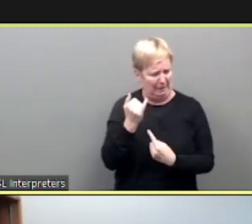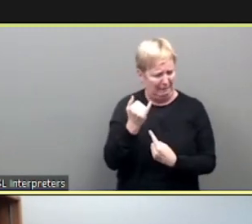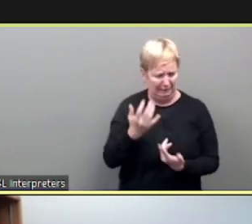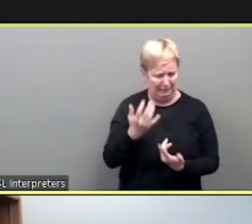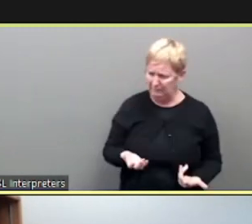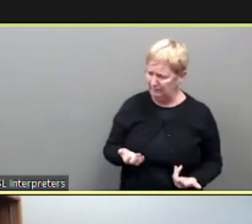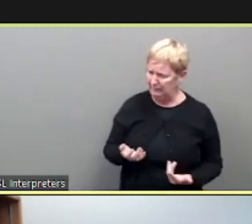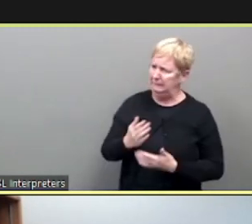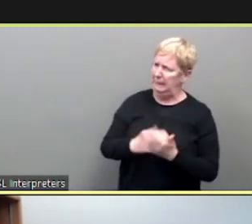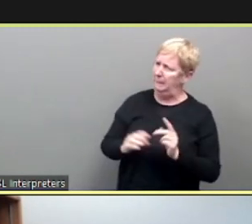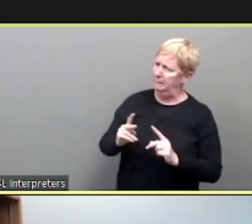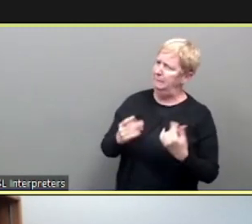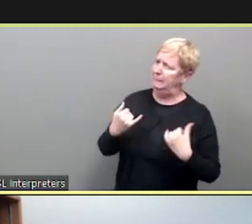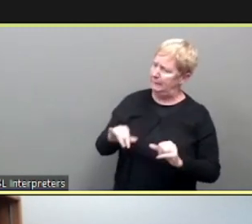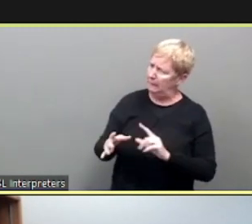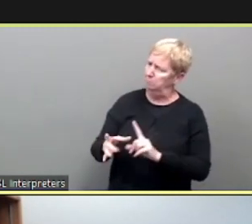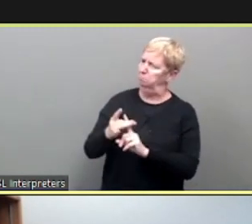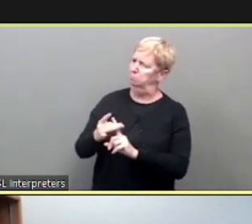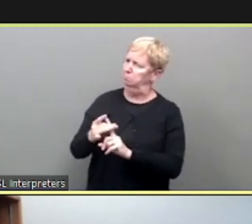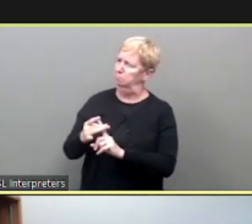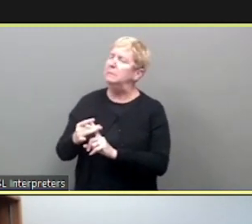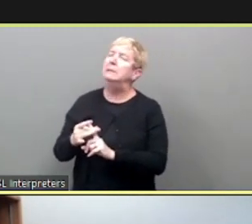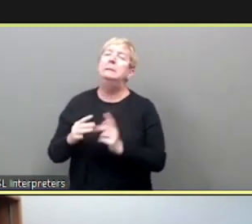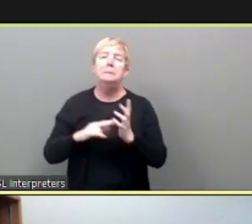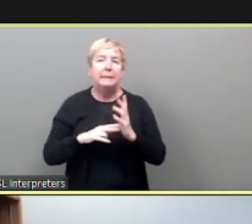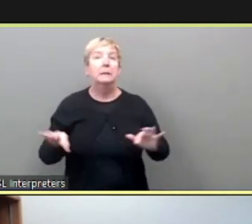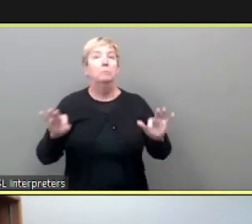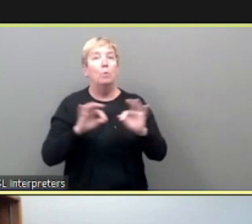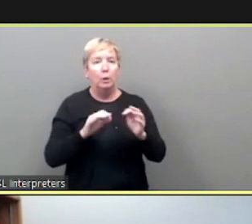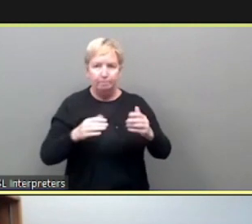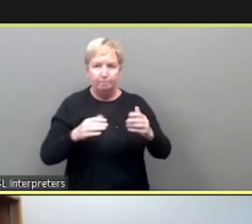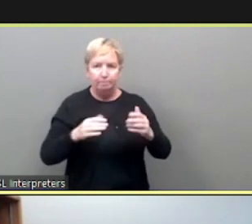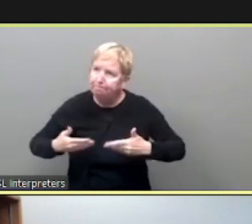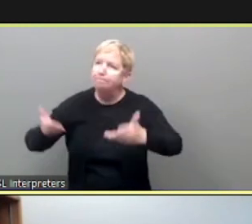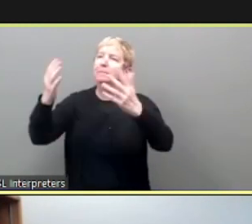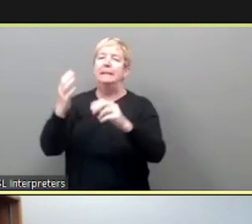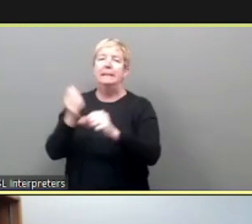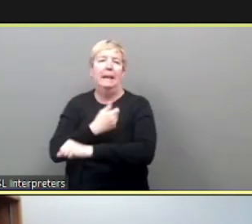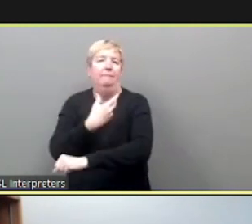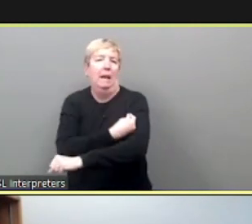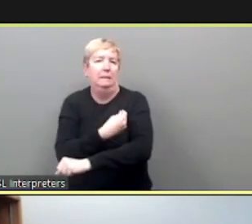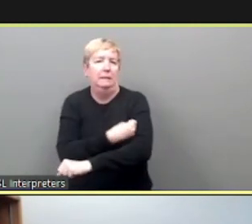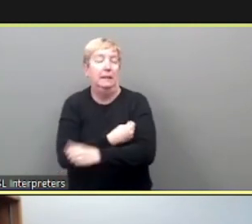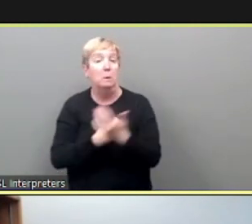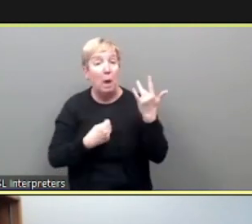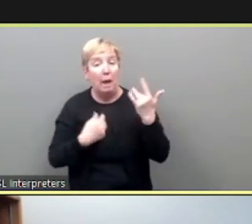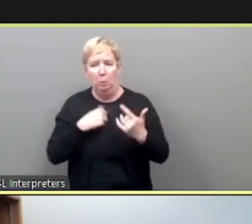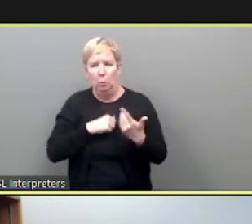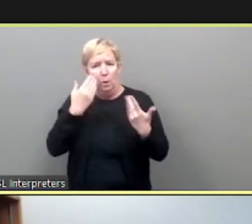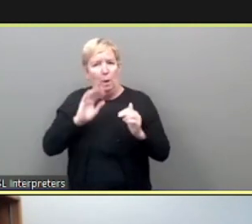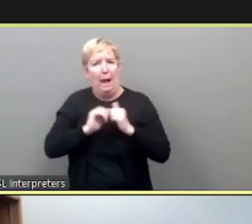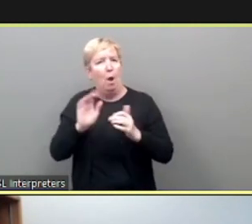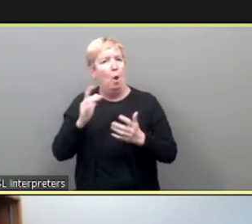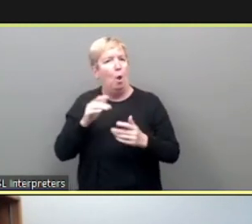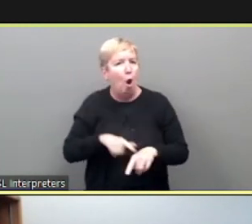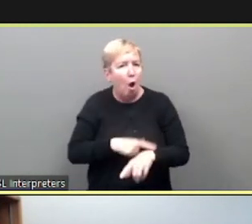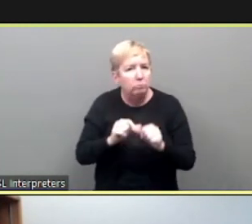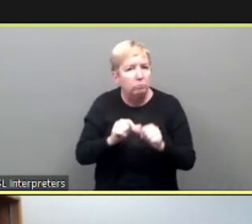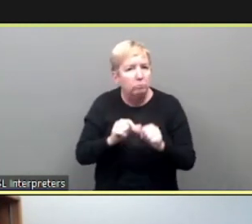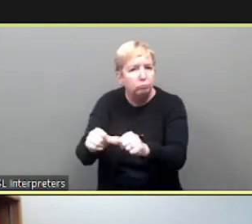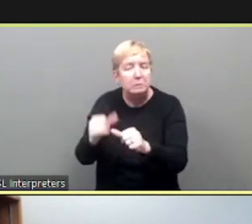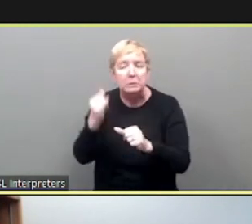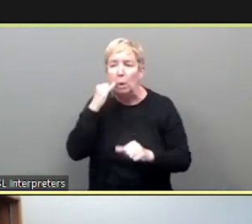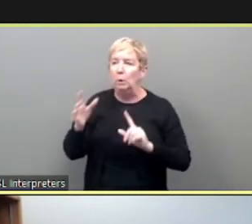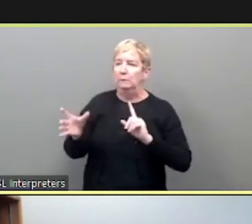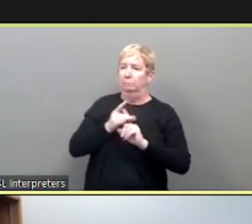and get vaccinated, where it's really not clear how long that protection lasts. It's really not clear if that